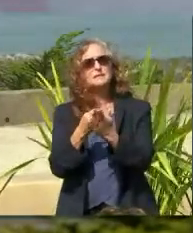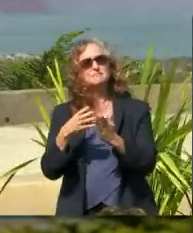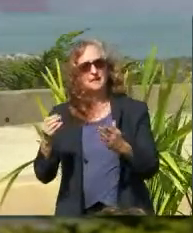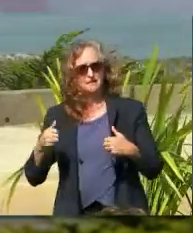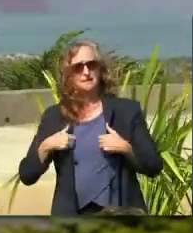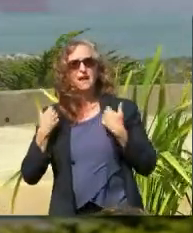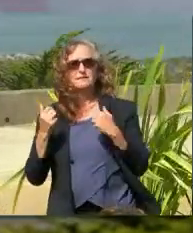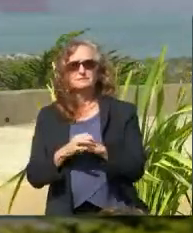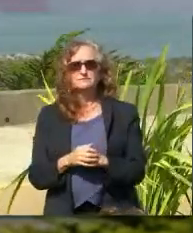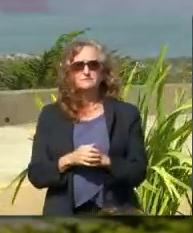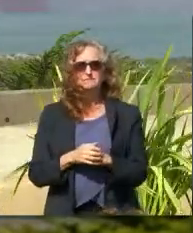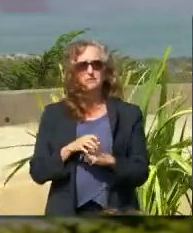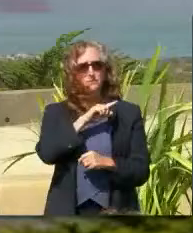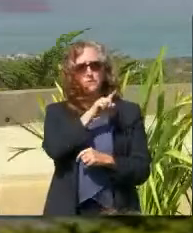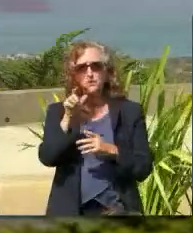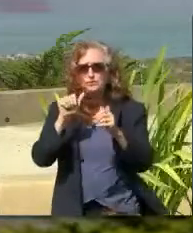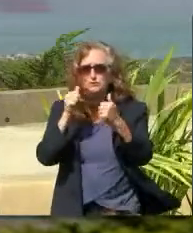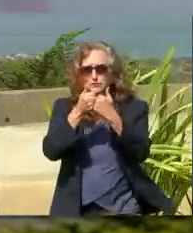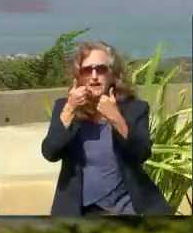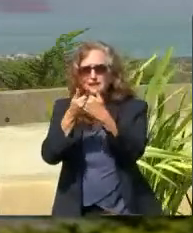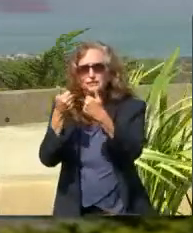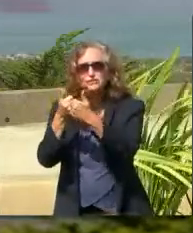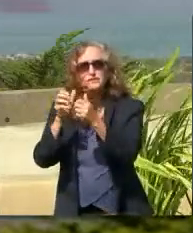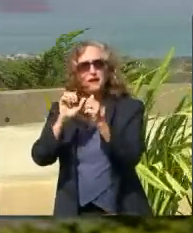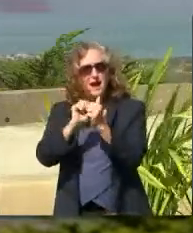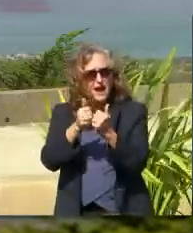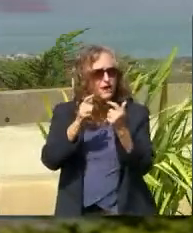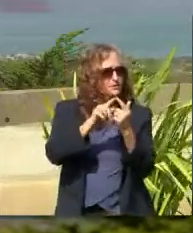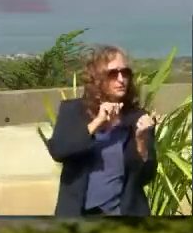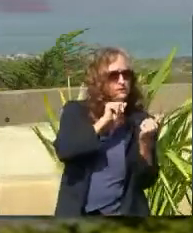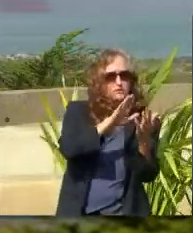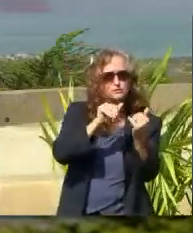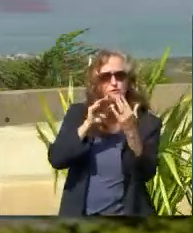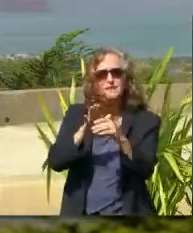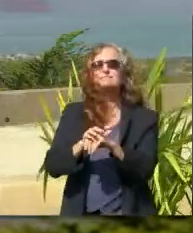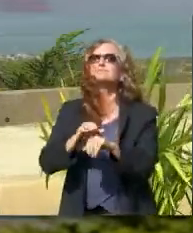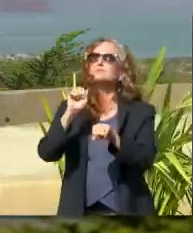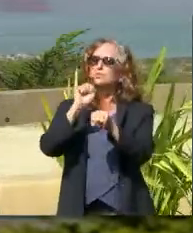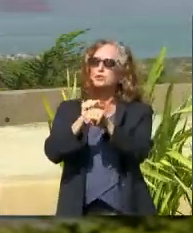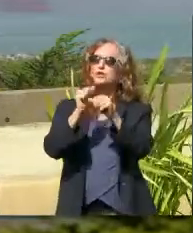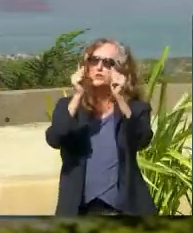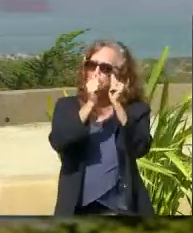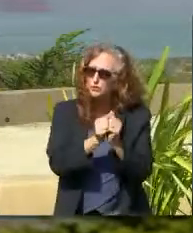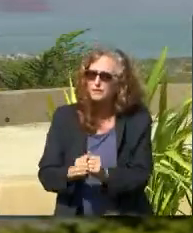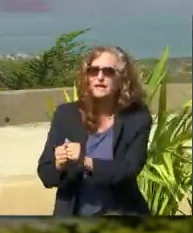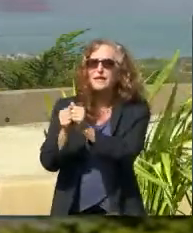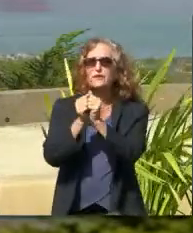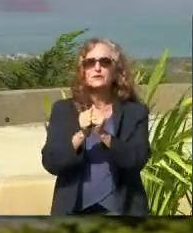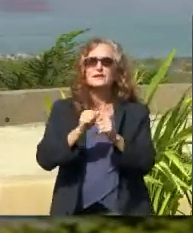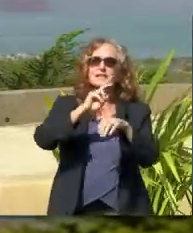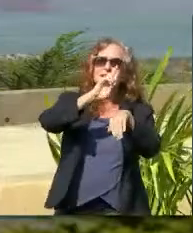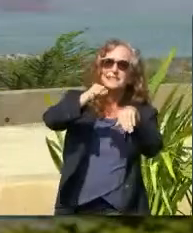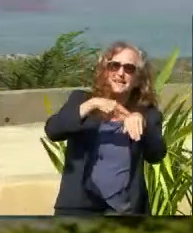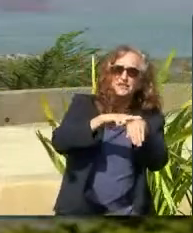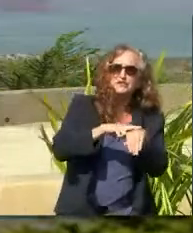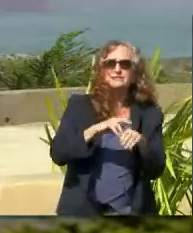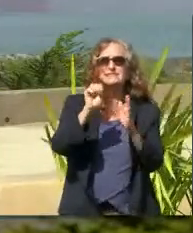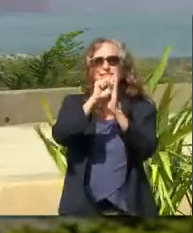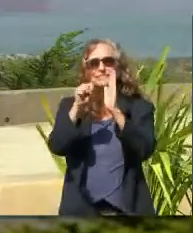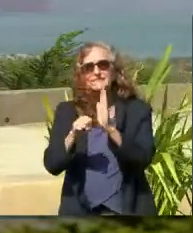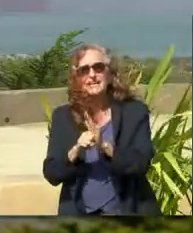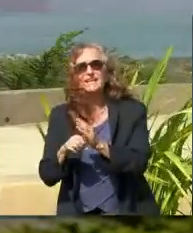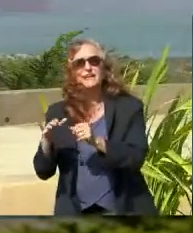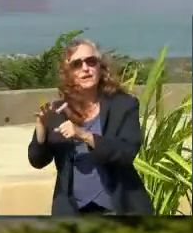to address those challenges, we have to collaborate. We have to work together. Nations, subnational jurisdictions, all of us, people